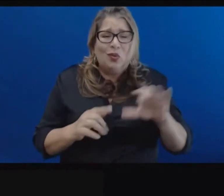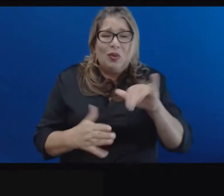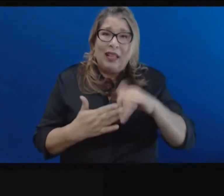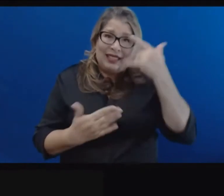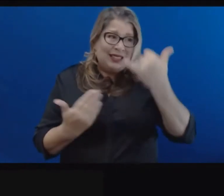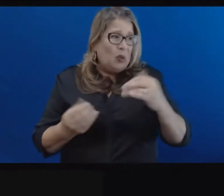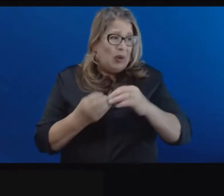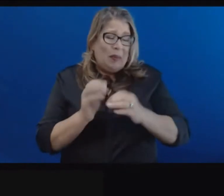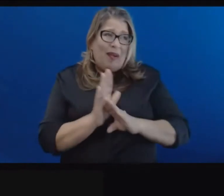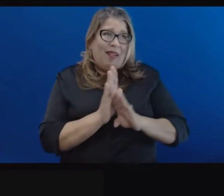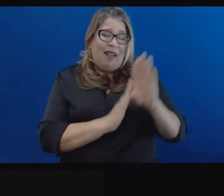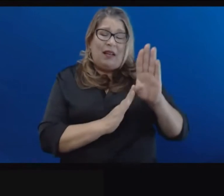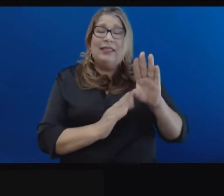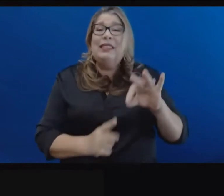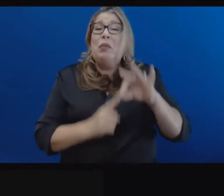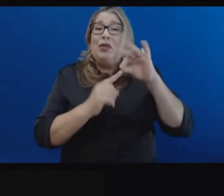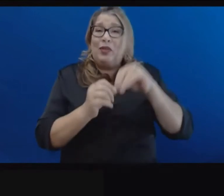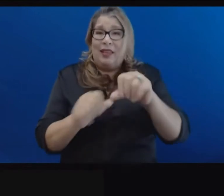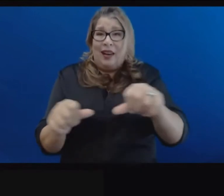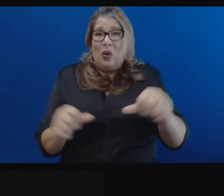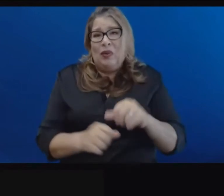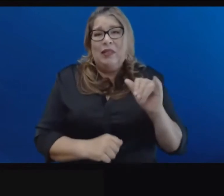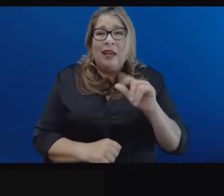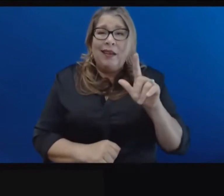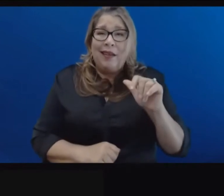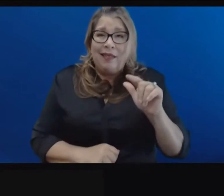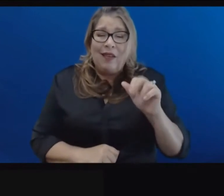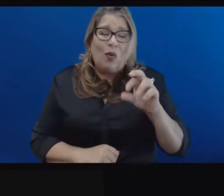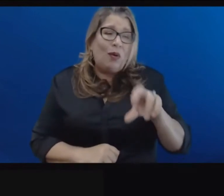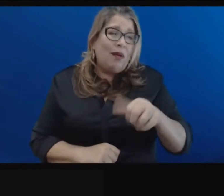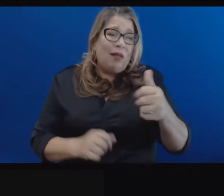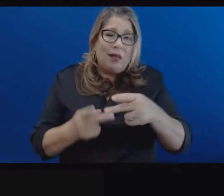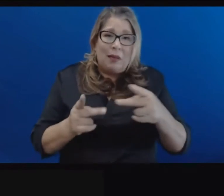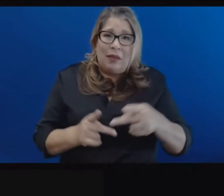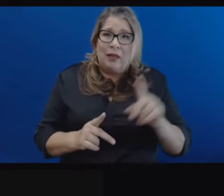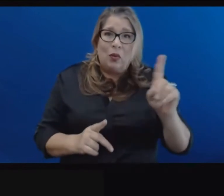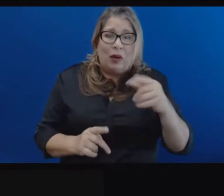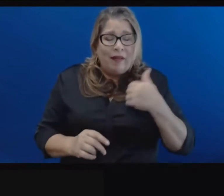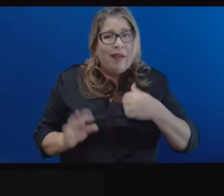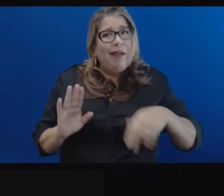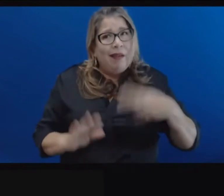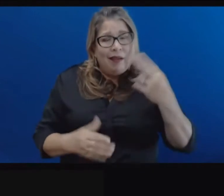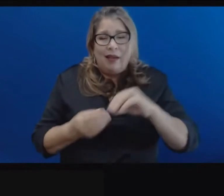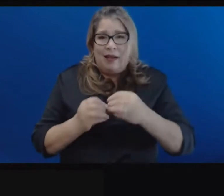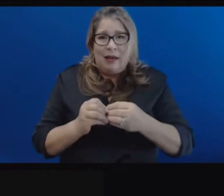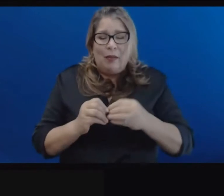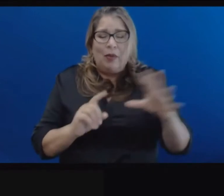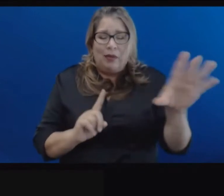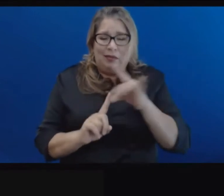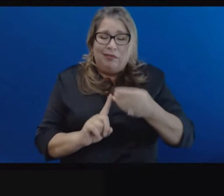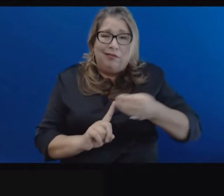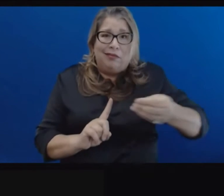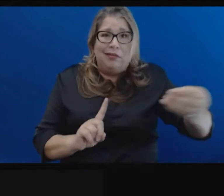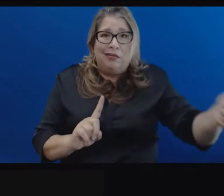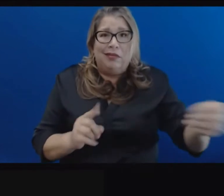in places like Los Angeles and other places where we still have very significant transmission.